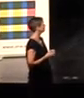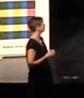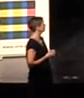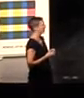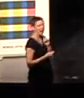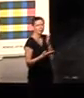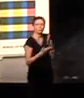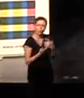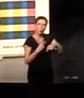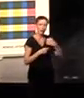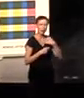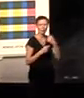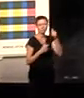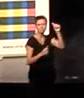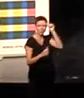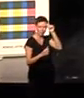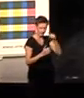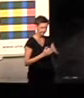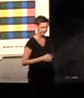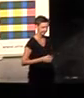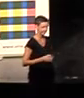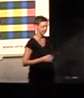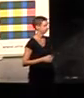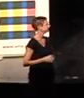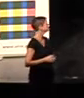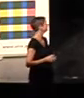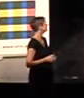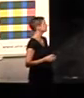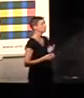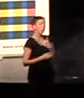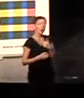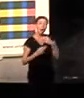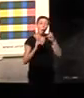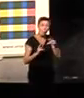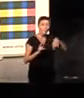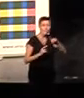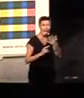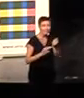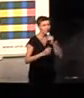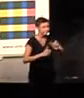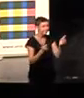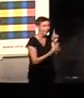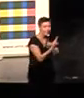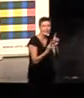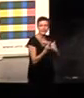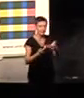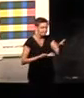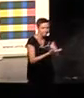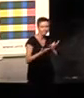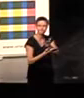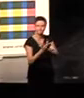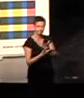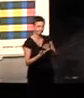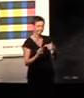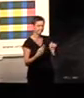sure where did and who like to conclude by hoping you had some succes voor meetings and exchanges of high tea